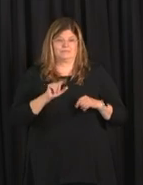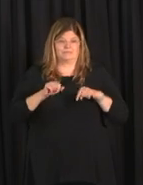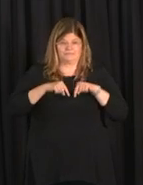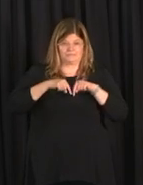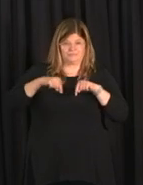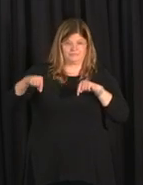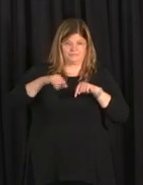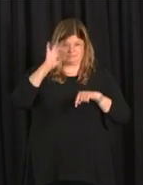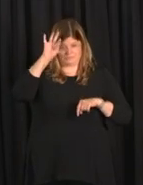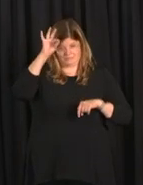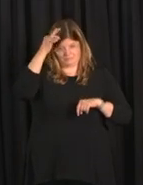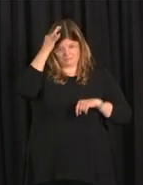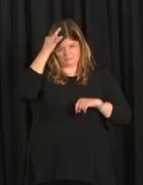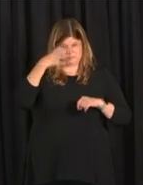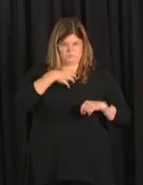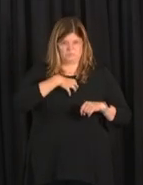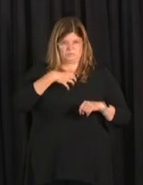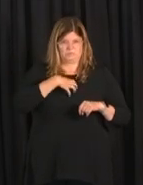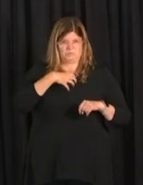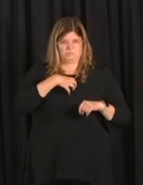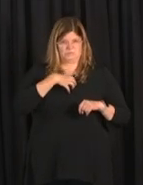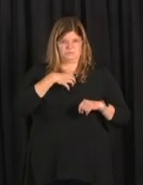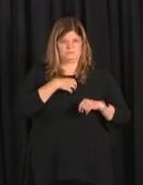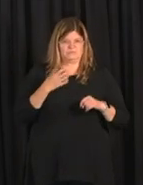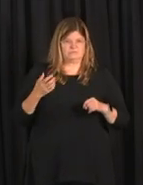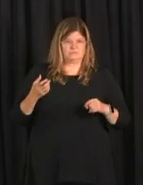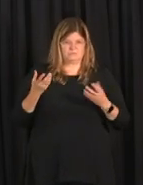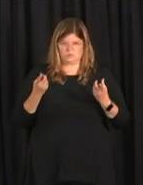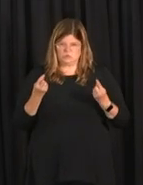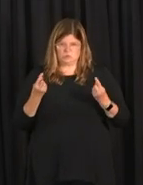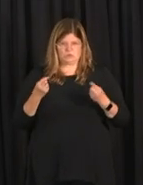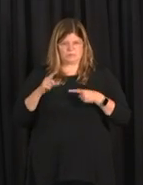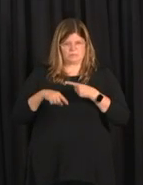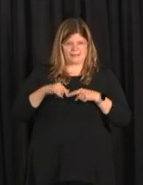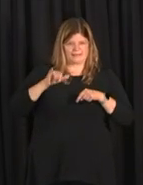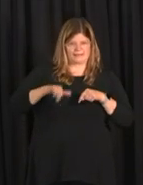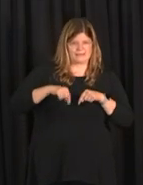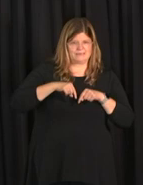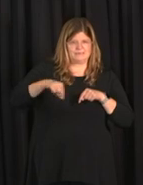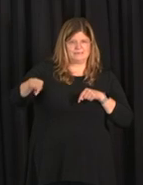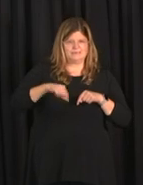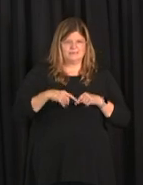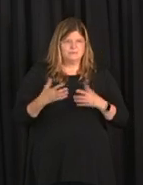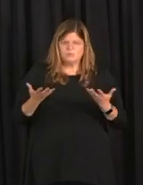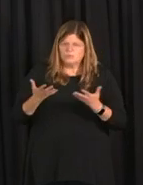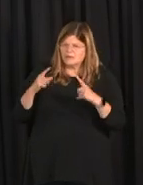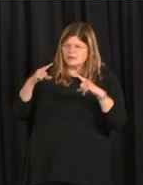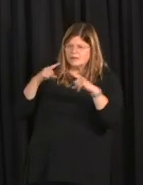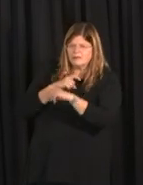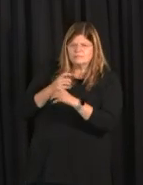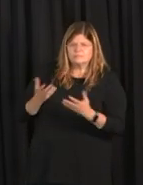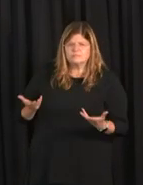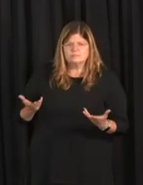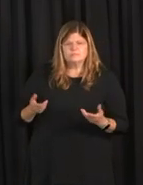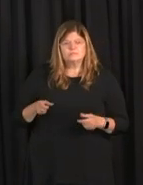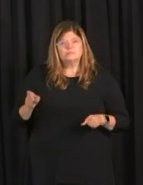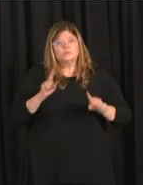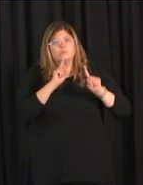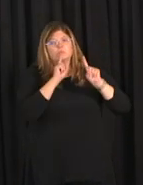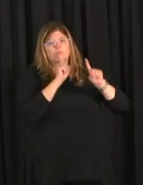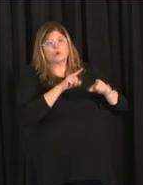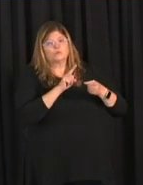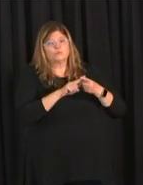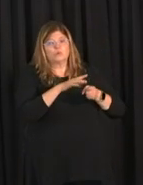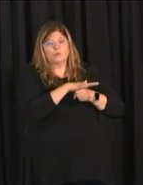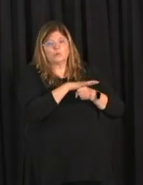Administration, and complaints from businesses there, and what actions or conversations you have had about this? What complications? What do you mean? There's a report from